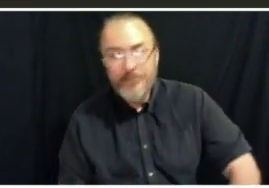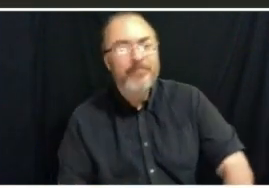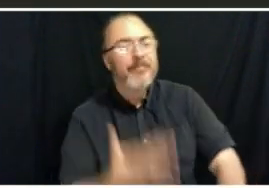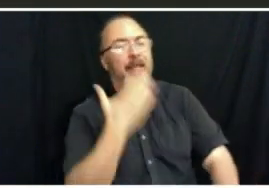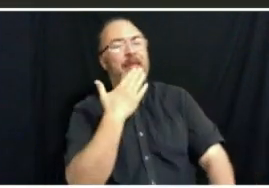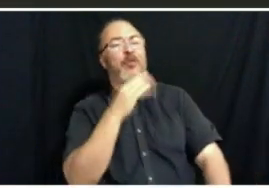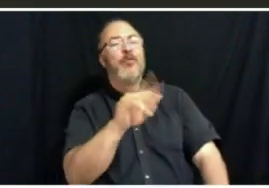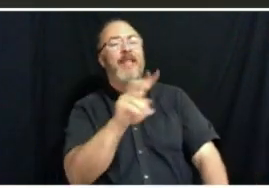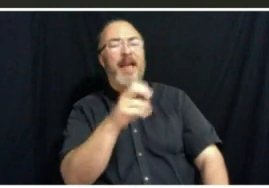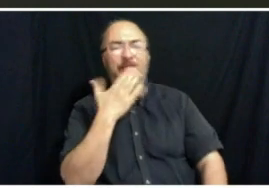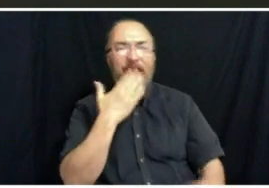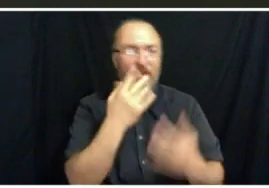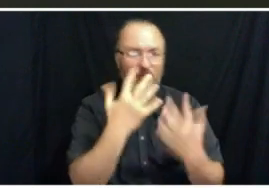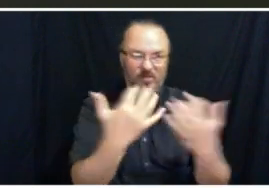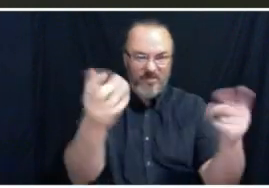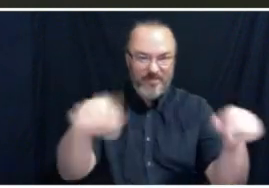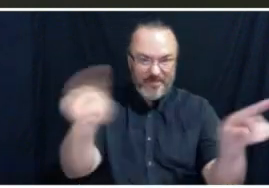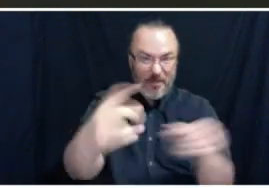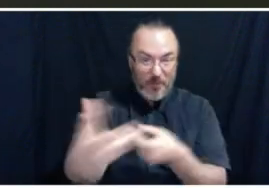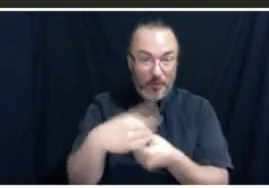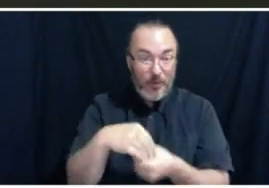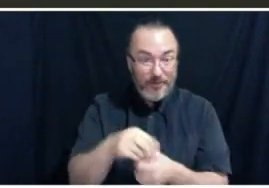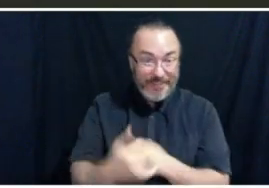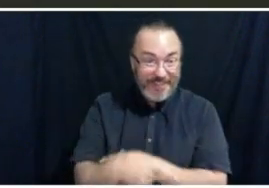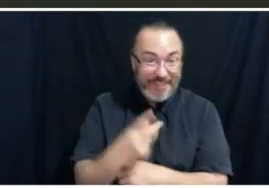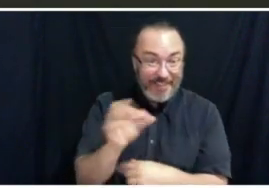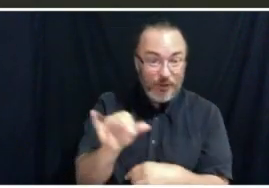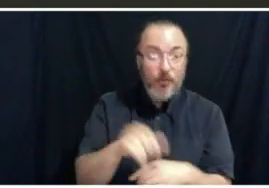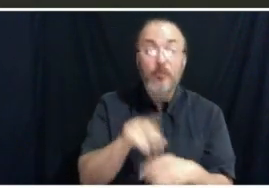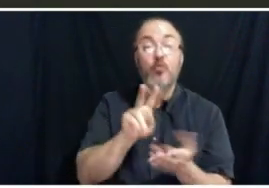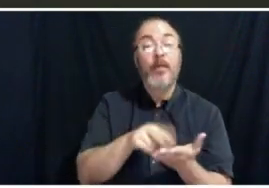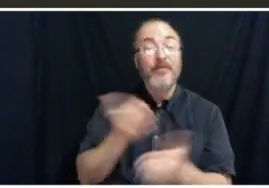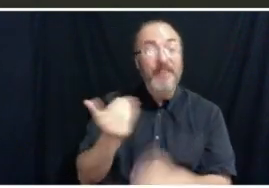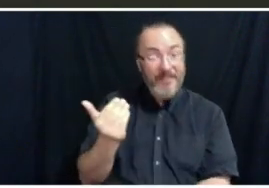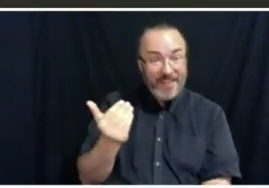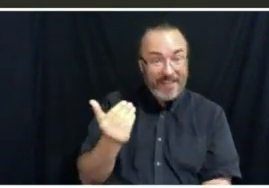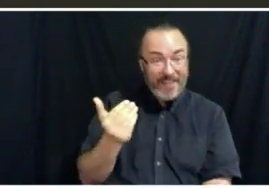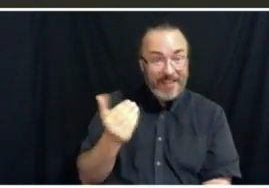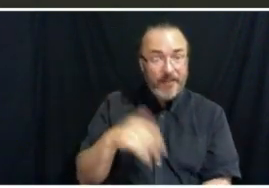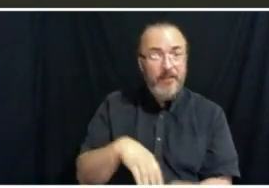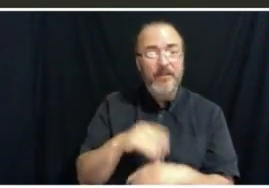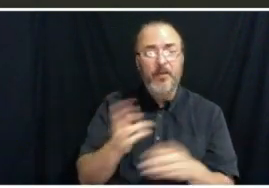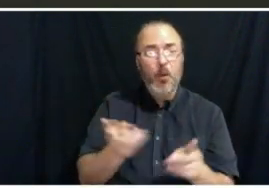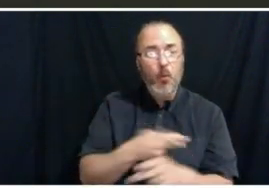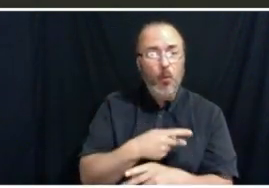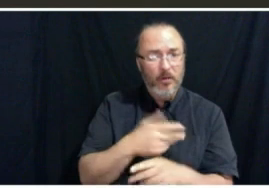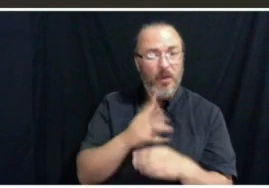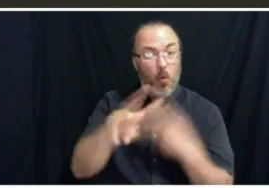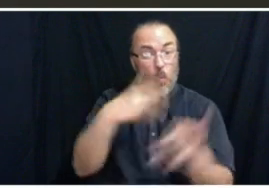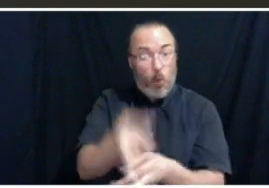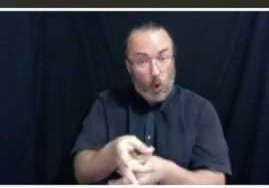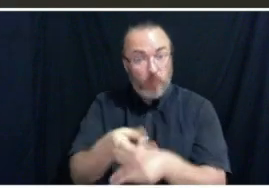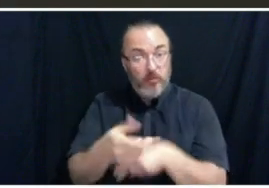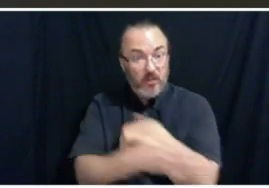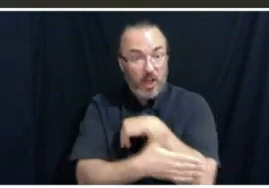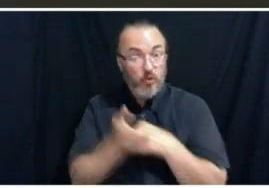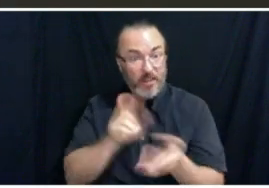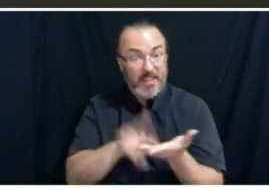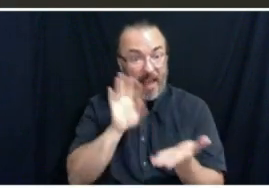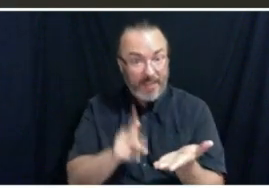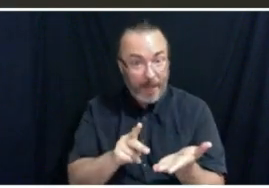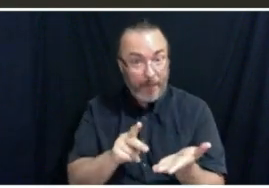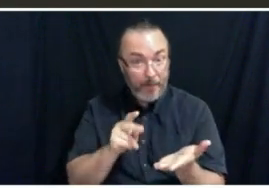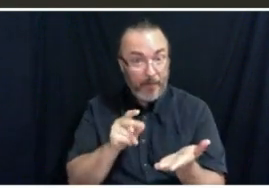for joining today. In 2015, the world's countries signed up to SDG 4 and its pledge to achieve